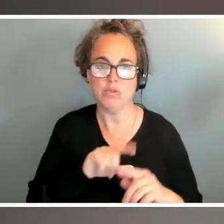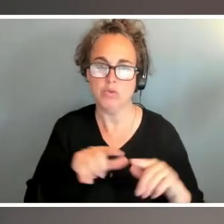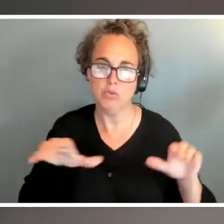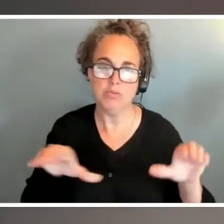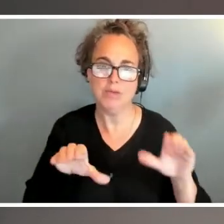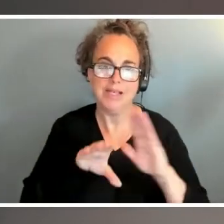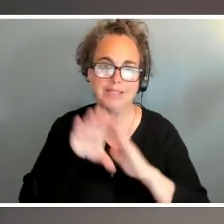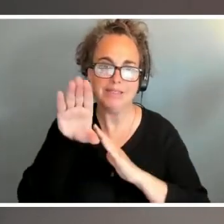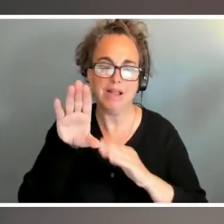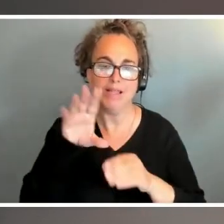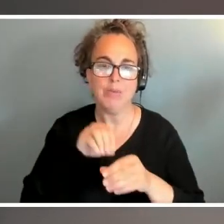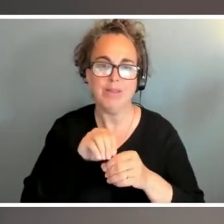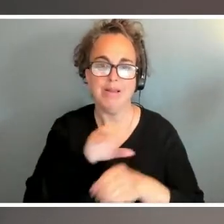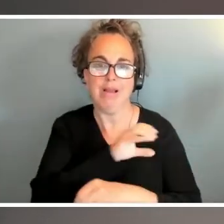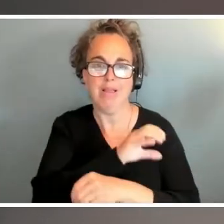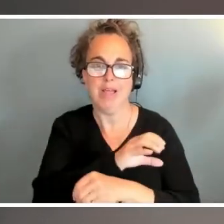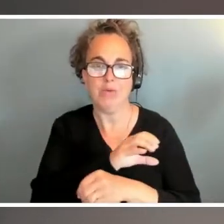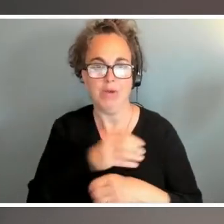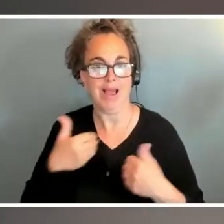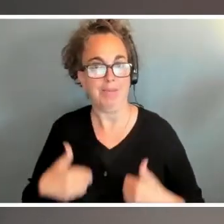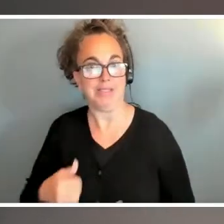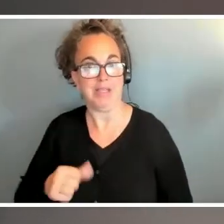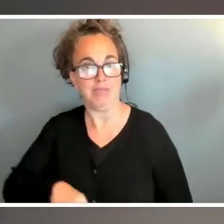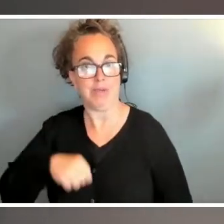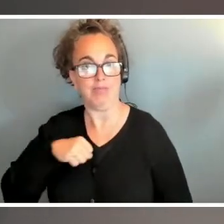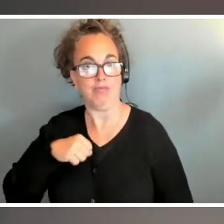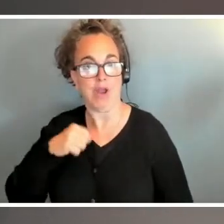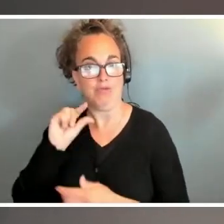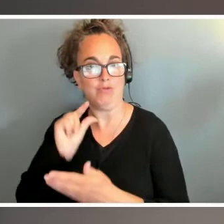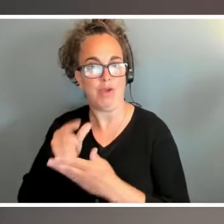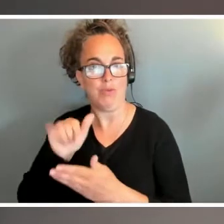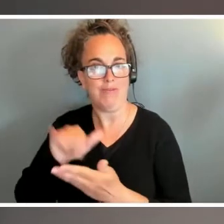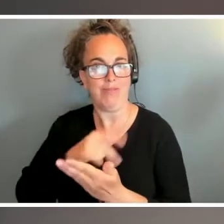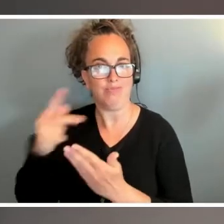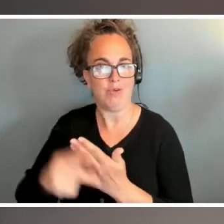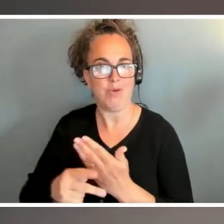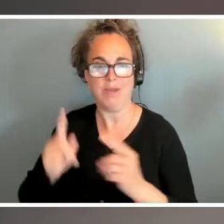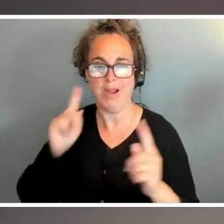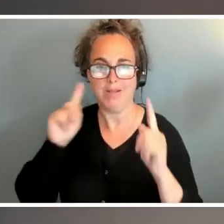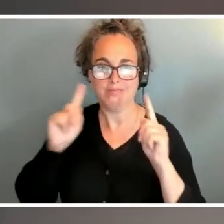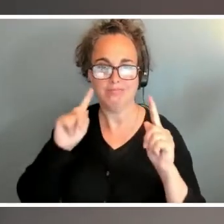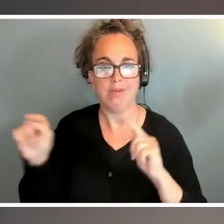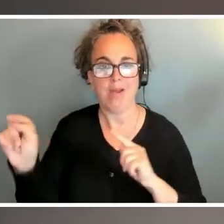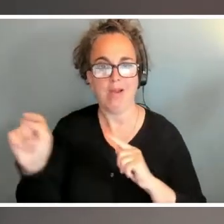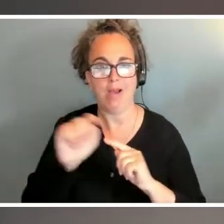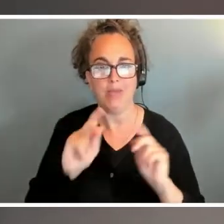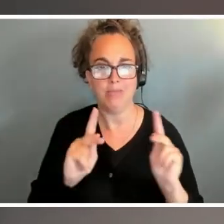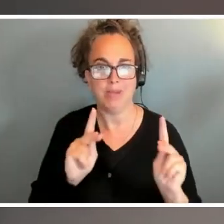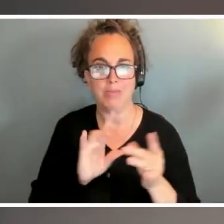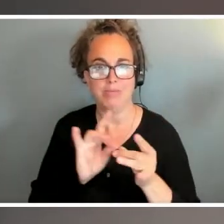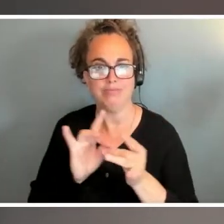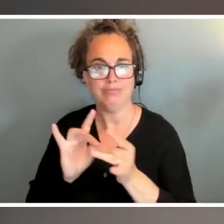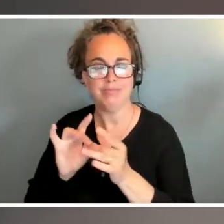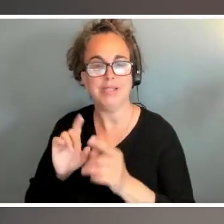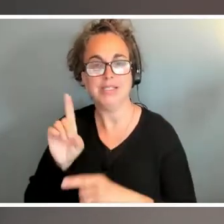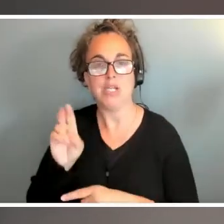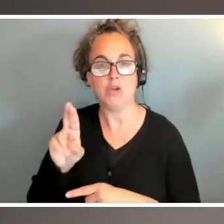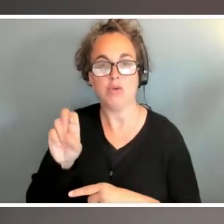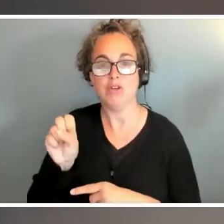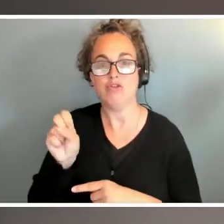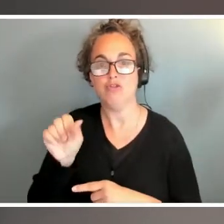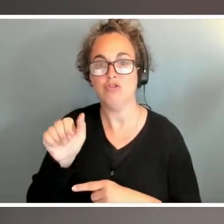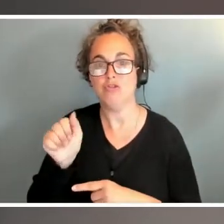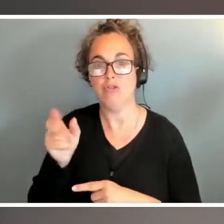settings. I am a proud graduate of the program, along with others that you'll hear from today, including Dr. Chanel McGoy, who